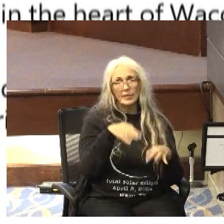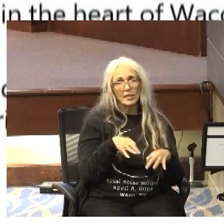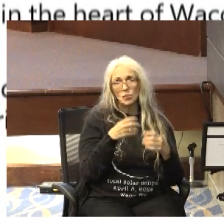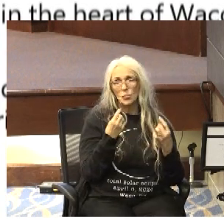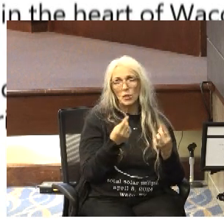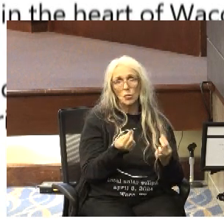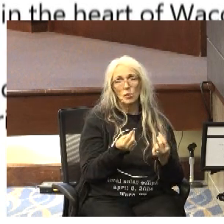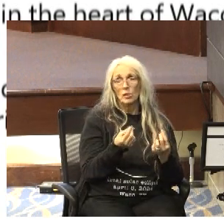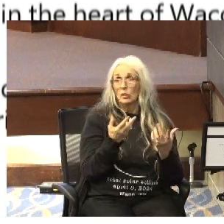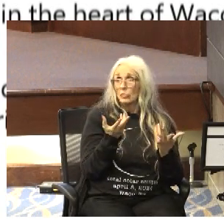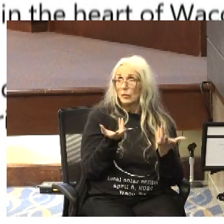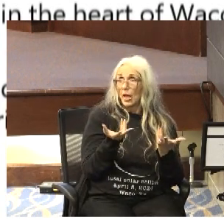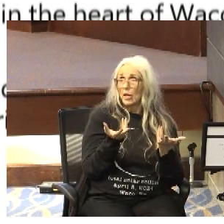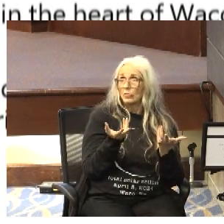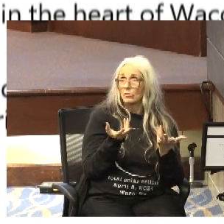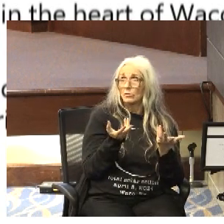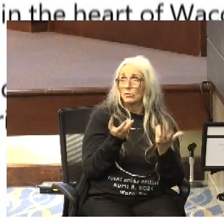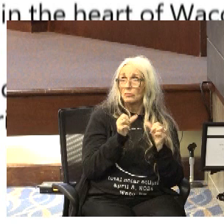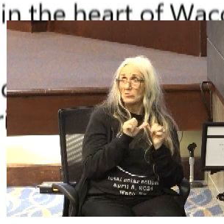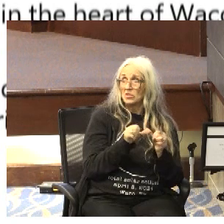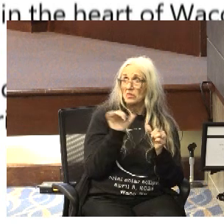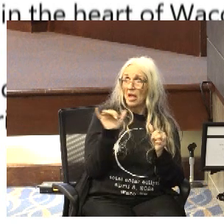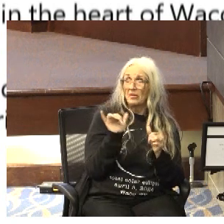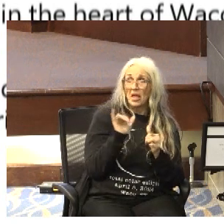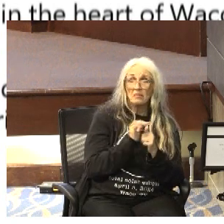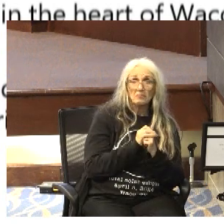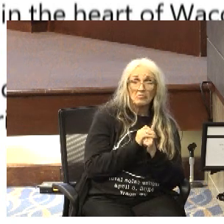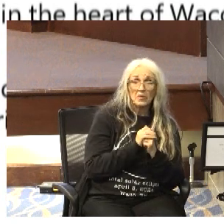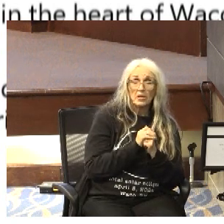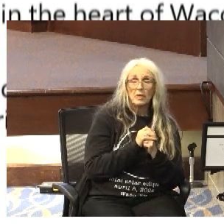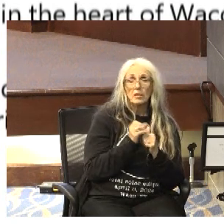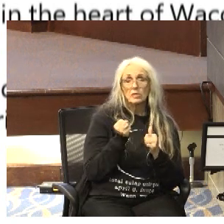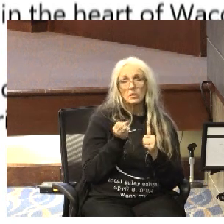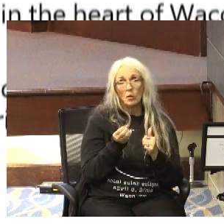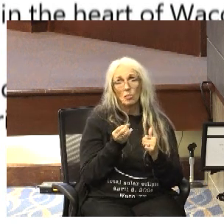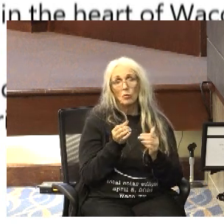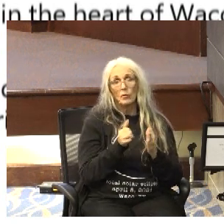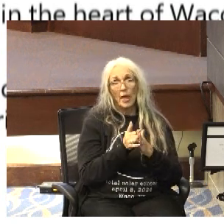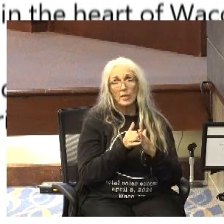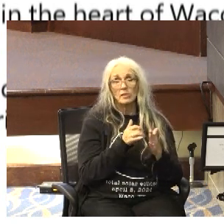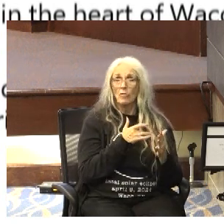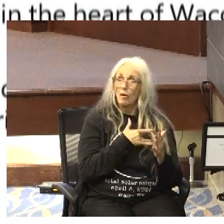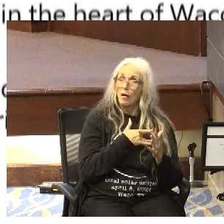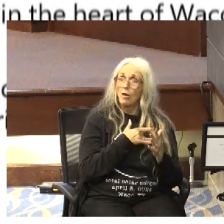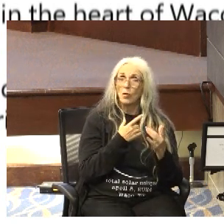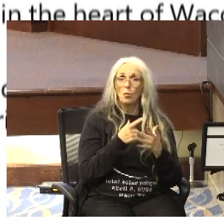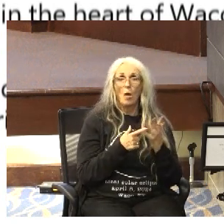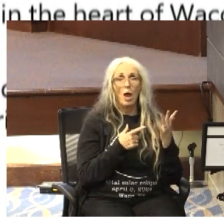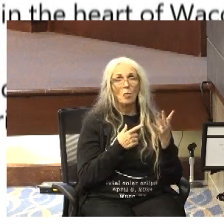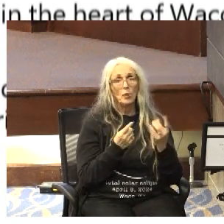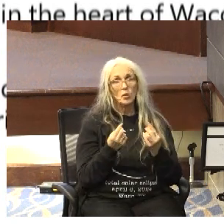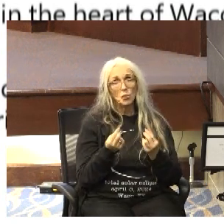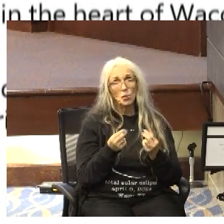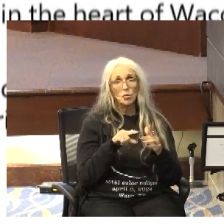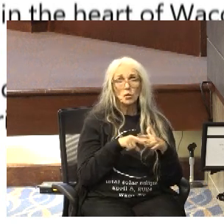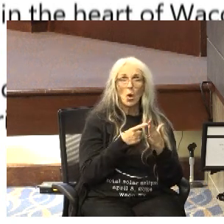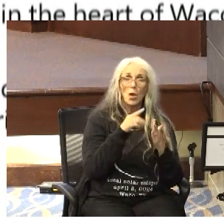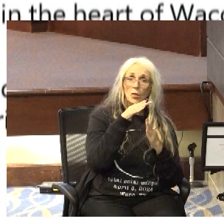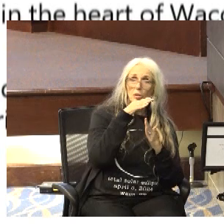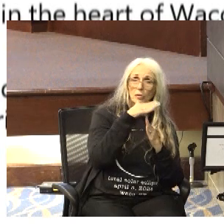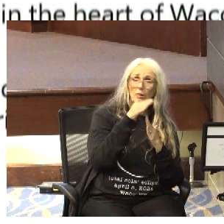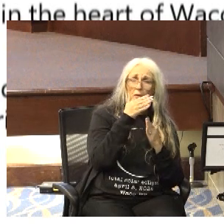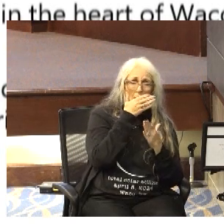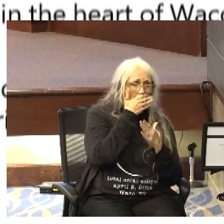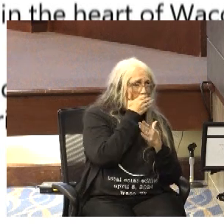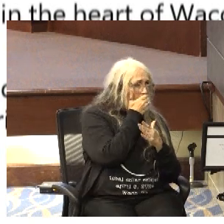And it's like, is it going to make someone's life better? And so that's at the heart of what we do. And that starts from the top in our organization